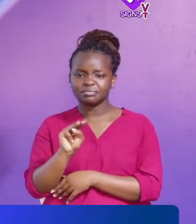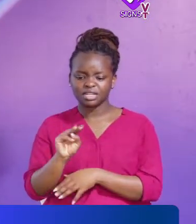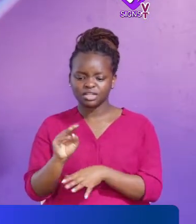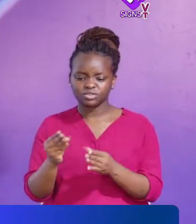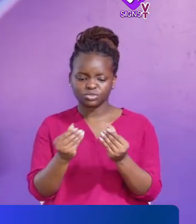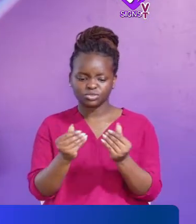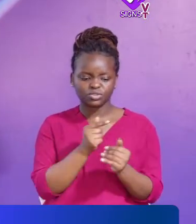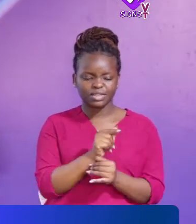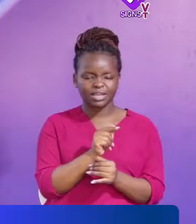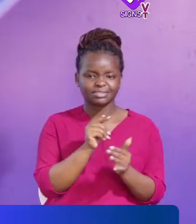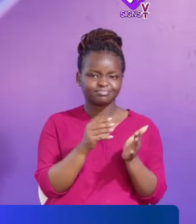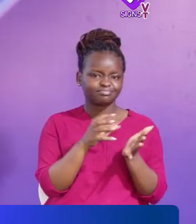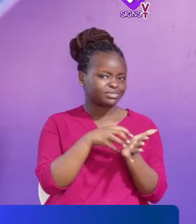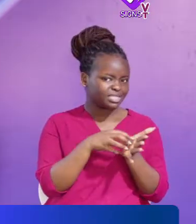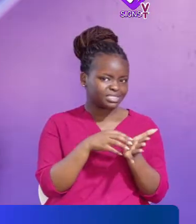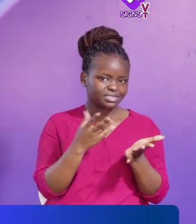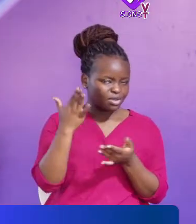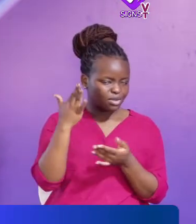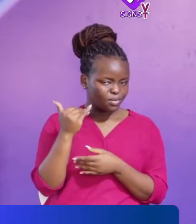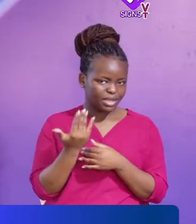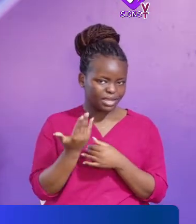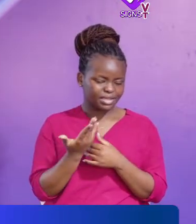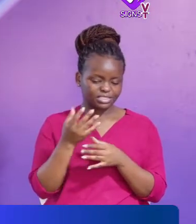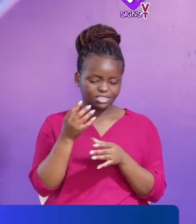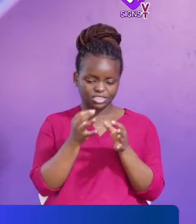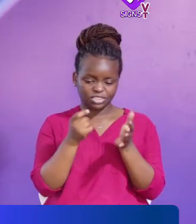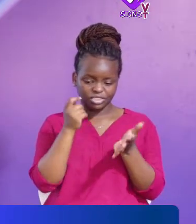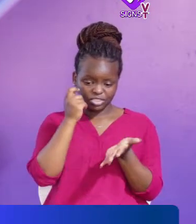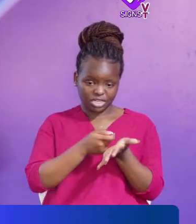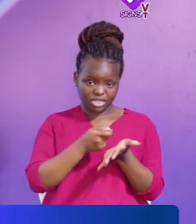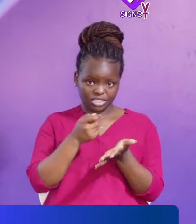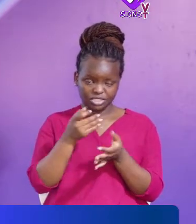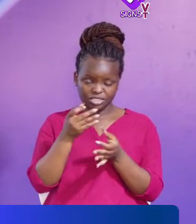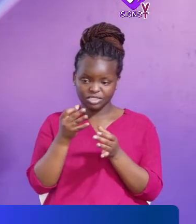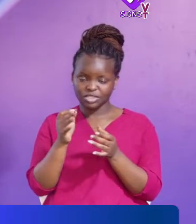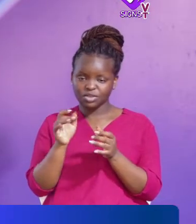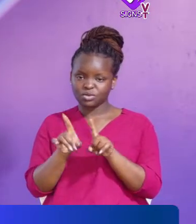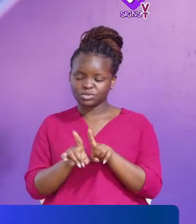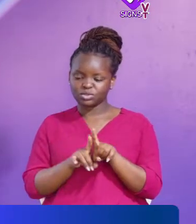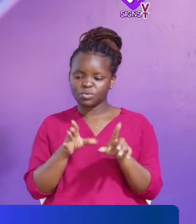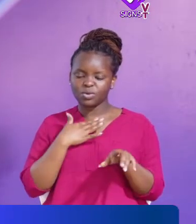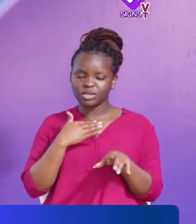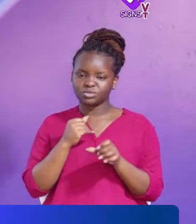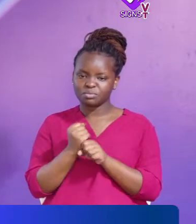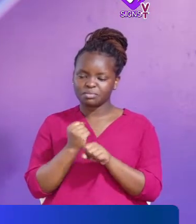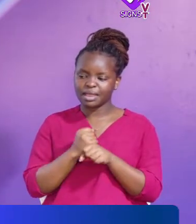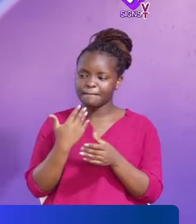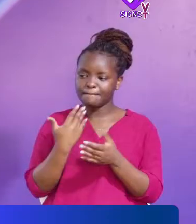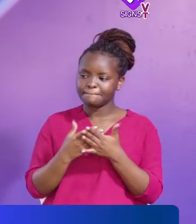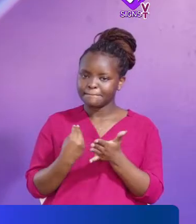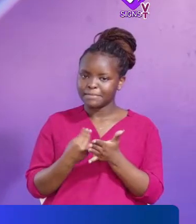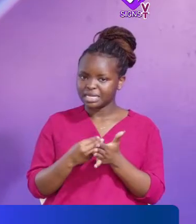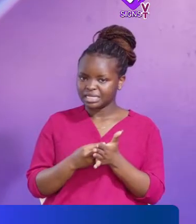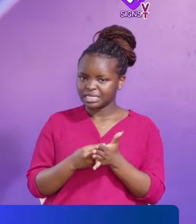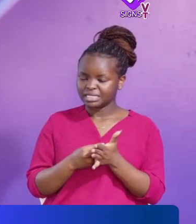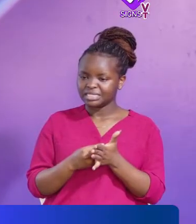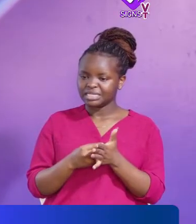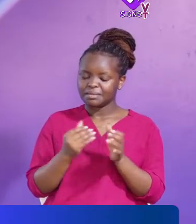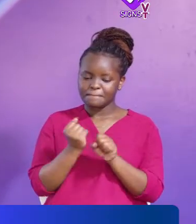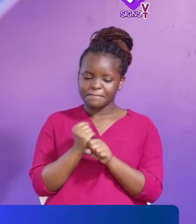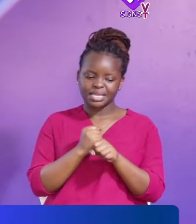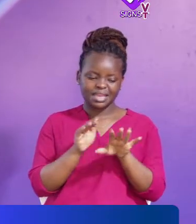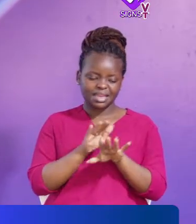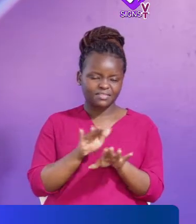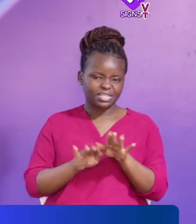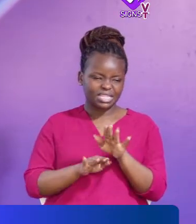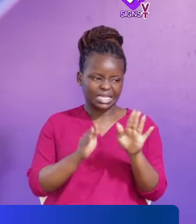case? Why the judges, judiciary wants to make money in bribes and everything, so that they make everything opaque, so that they can be the